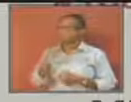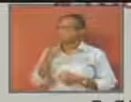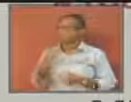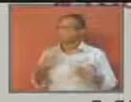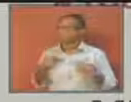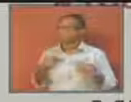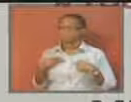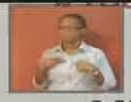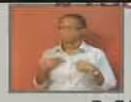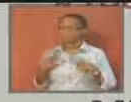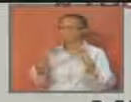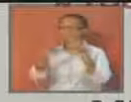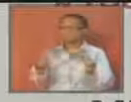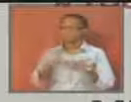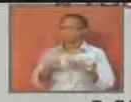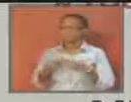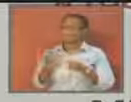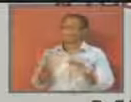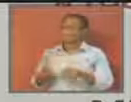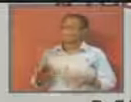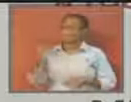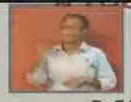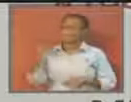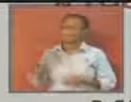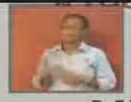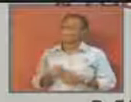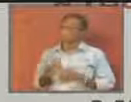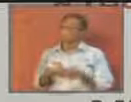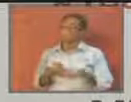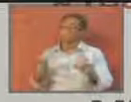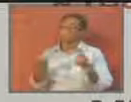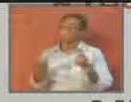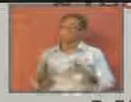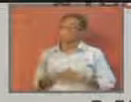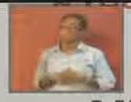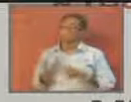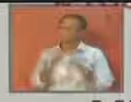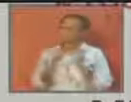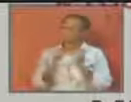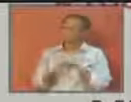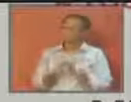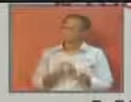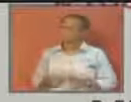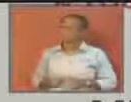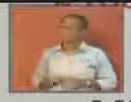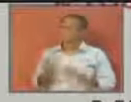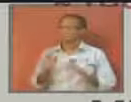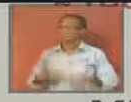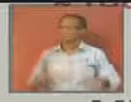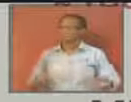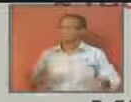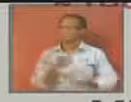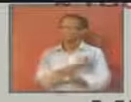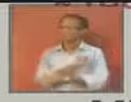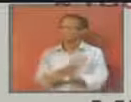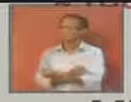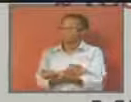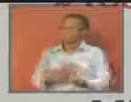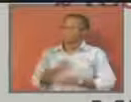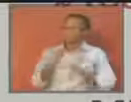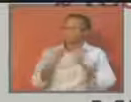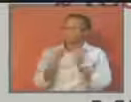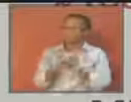past. And what we do is we liaise with the respective RHA, the Children's Authority if necessary, as well as the